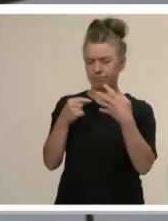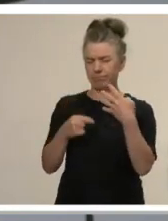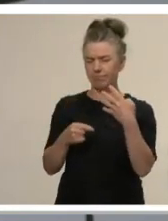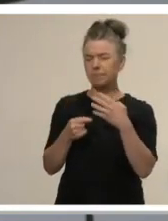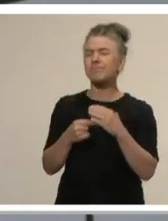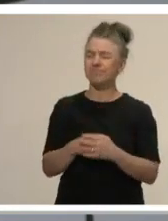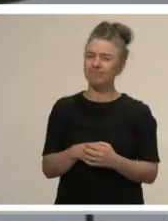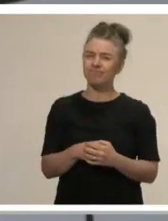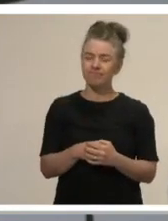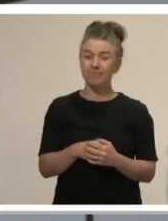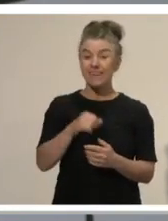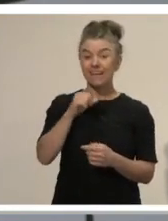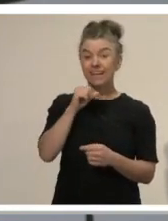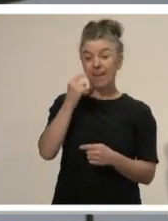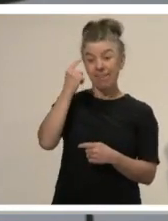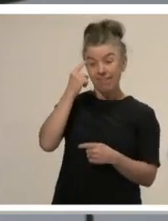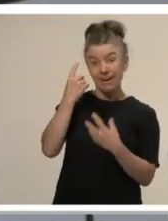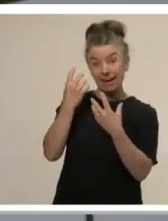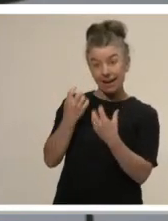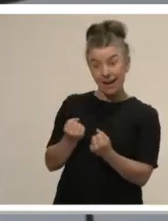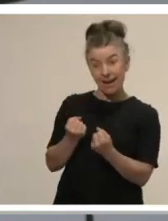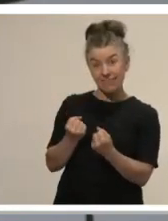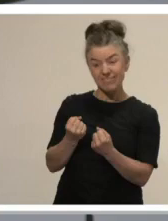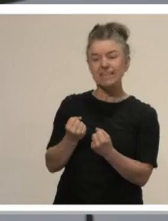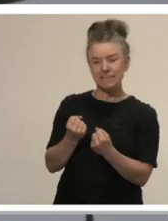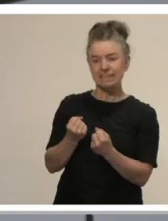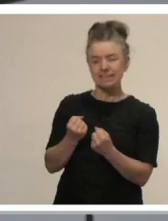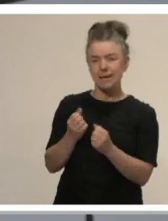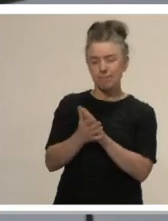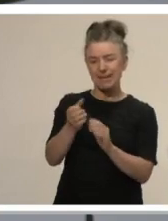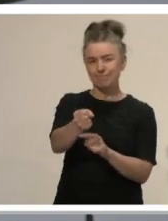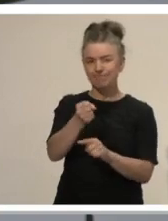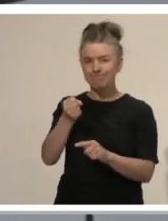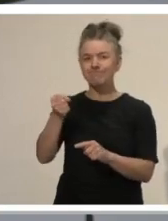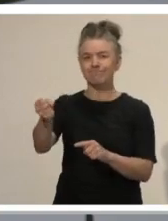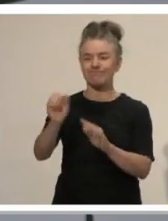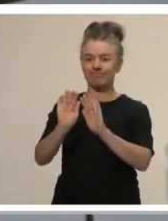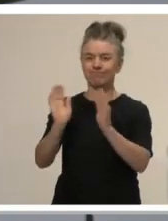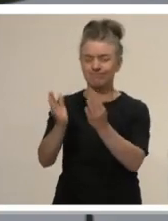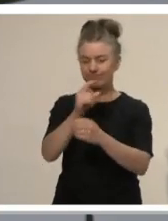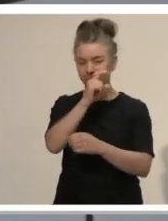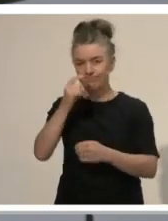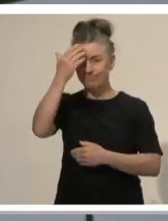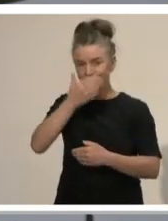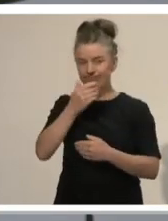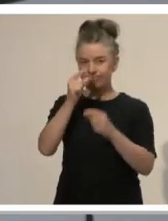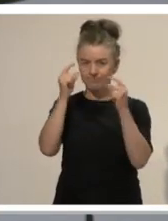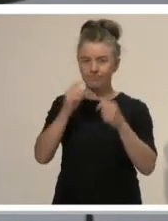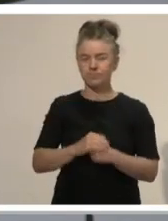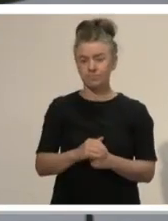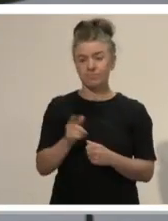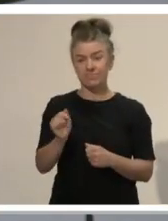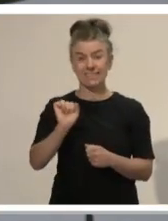probable cases are treated as if they are positive and managed in the same way, and we are including them in all our